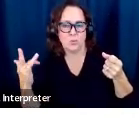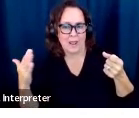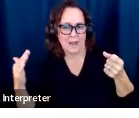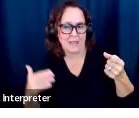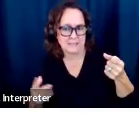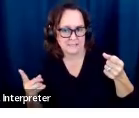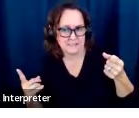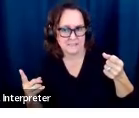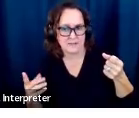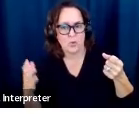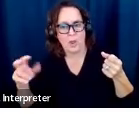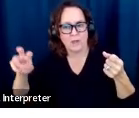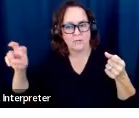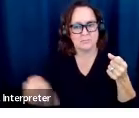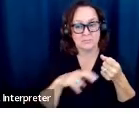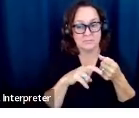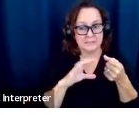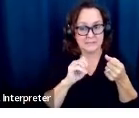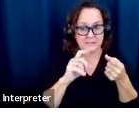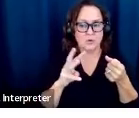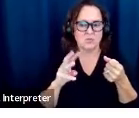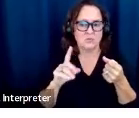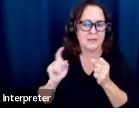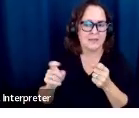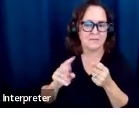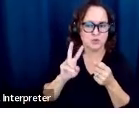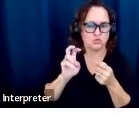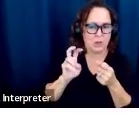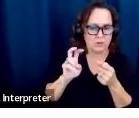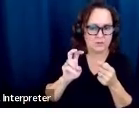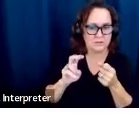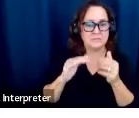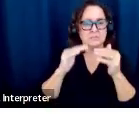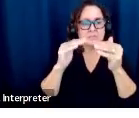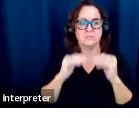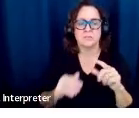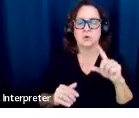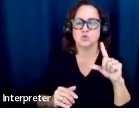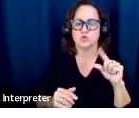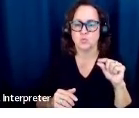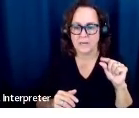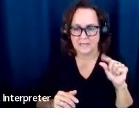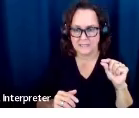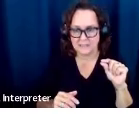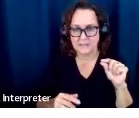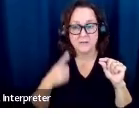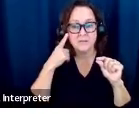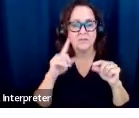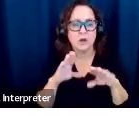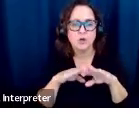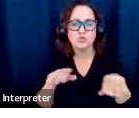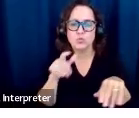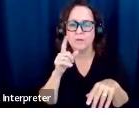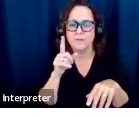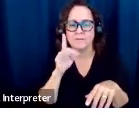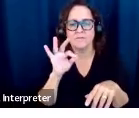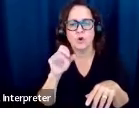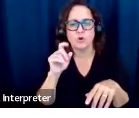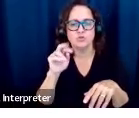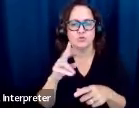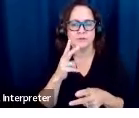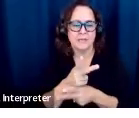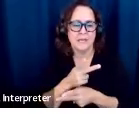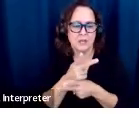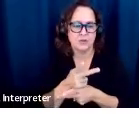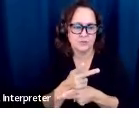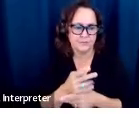to transition to the CSW. Additionally, there will be 20 spots per year for children who are in foster care, who are in DCF